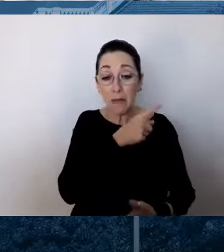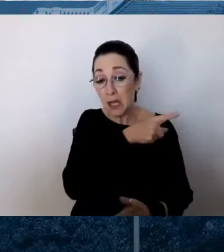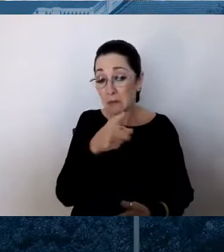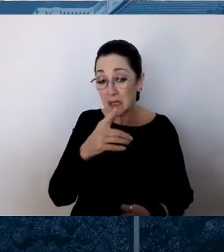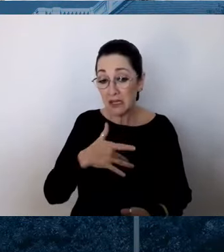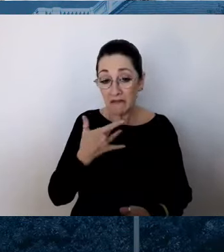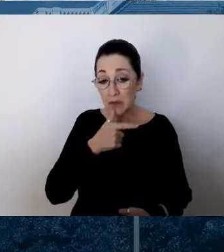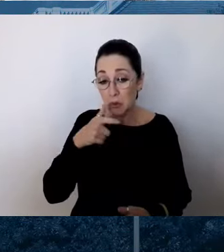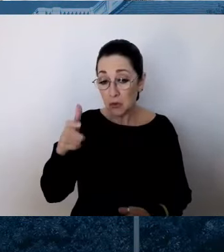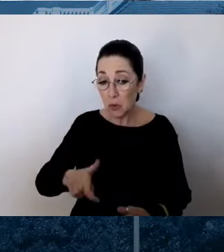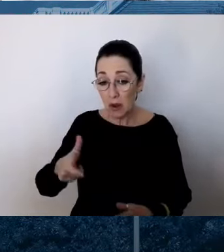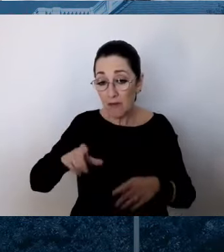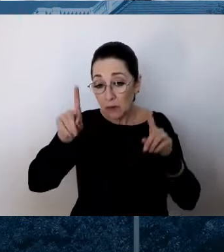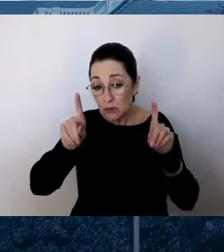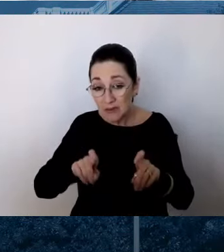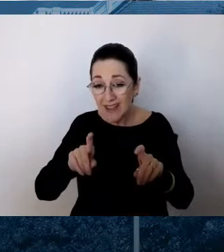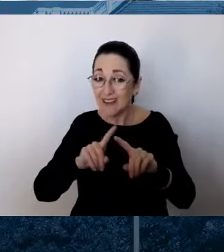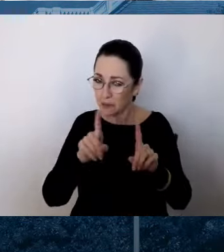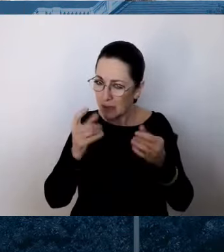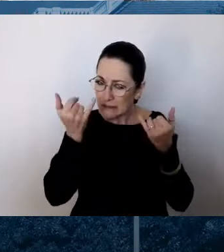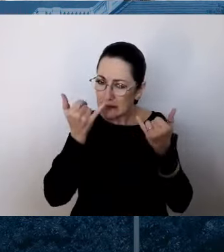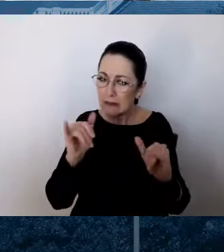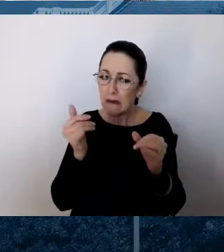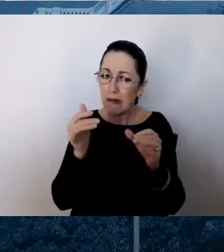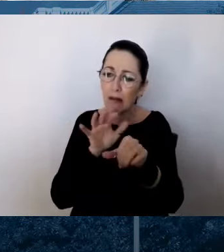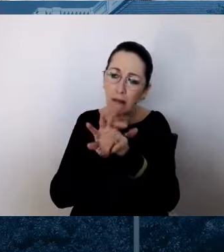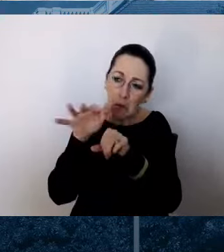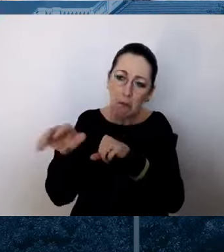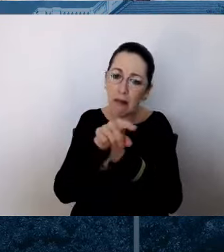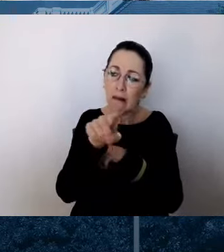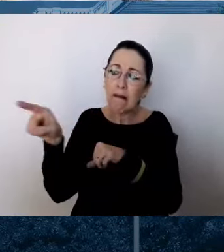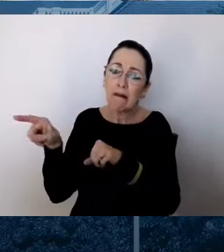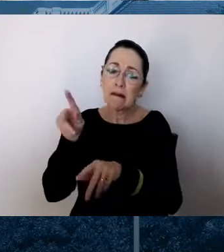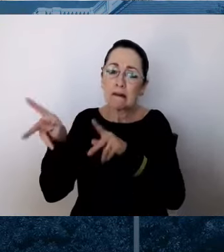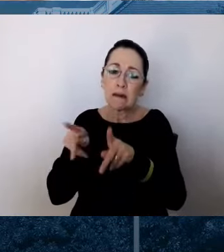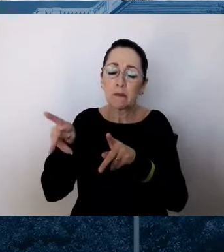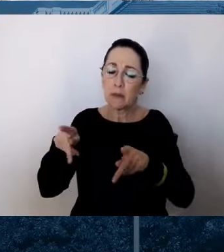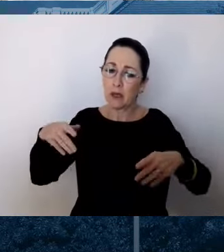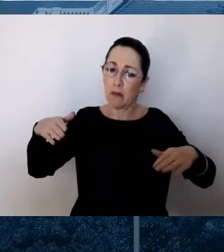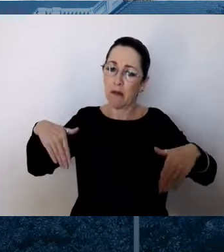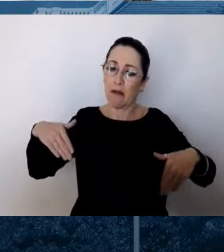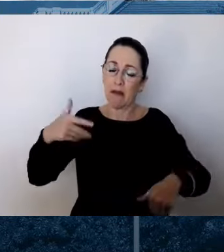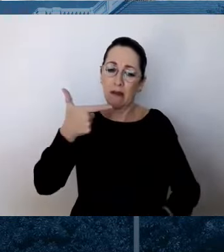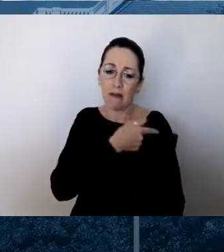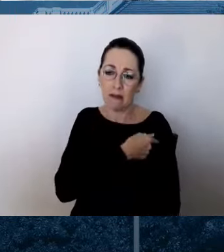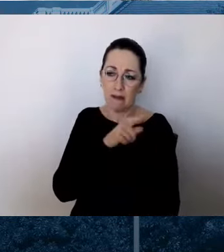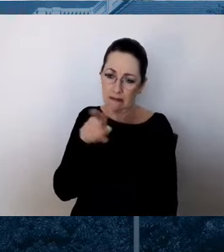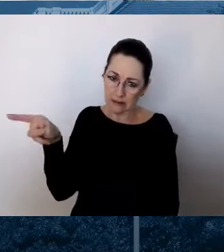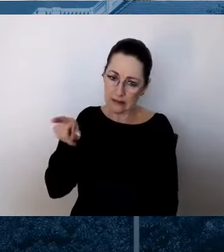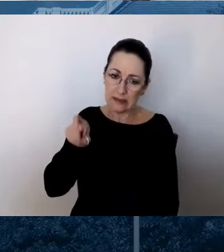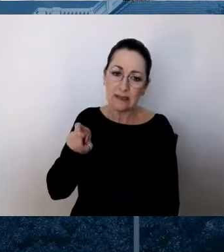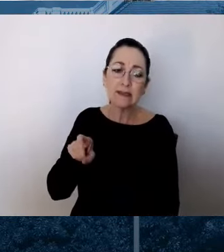However, there's a large portion that isn't, that should be getting tested regularly, and especially if they have symptoms or they've been traveling or something else. So